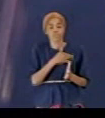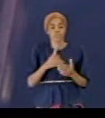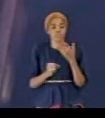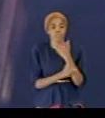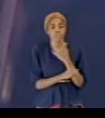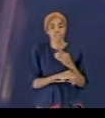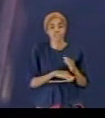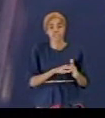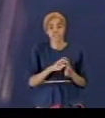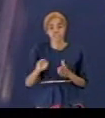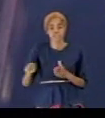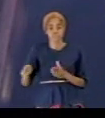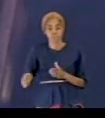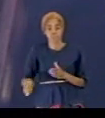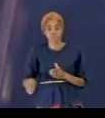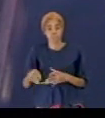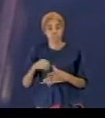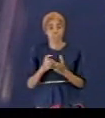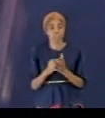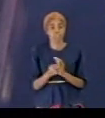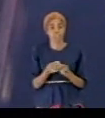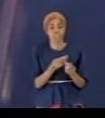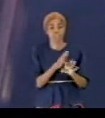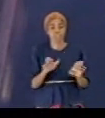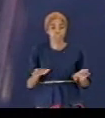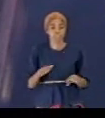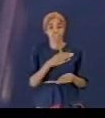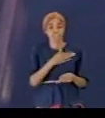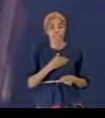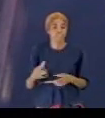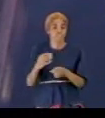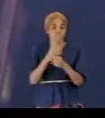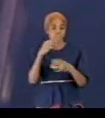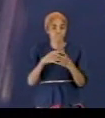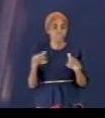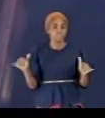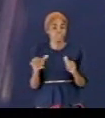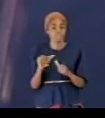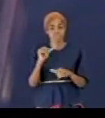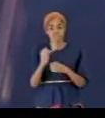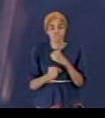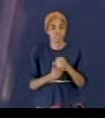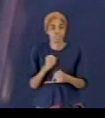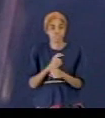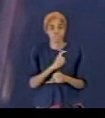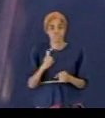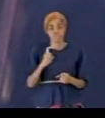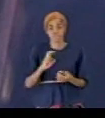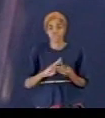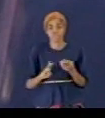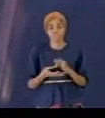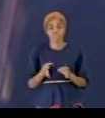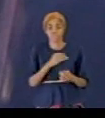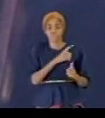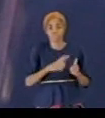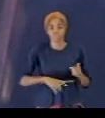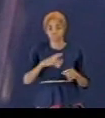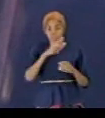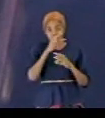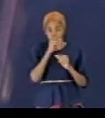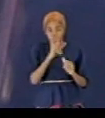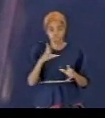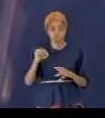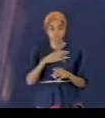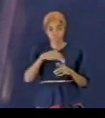sowed in that land, and received in the same year an hundredfold, and the Lord blessed him. And the man waxed great, and